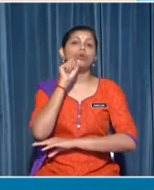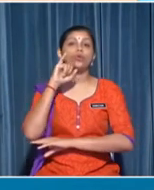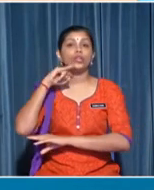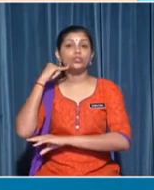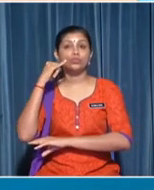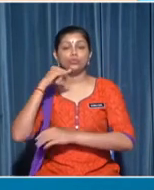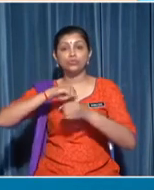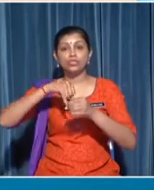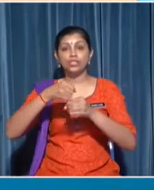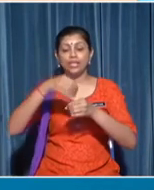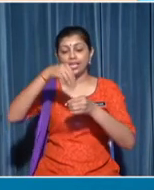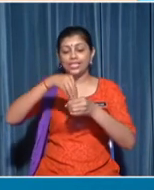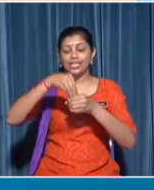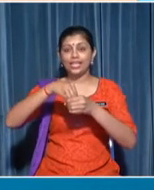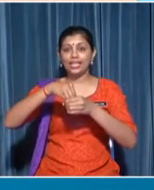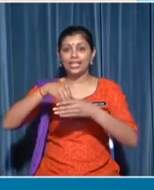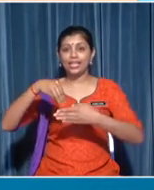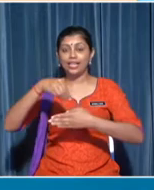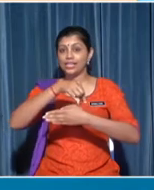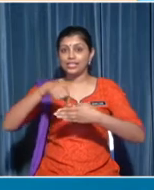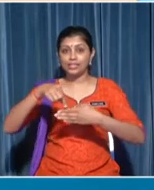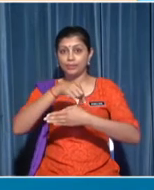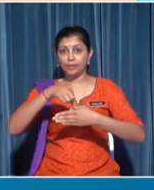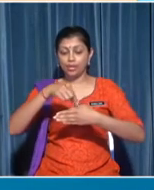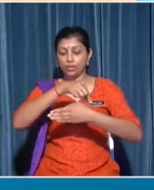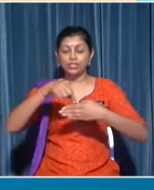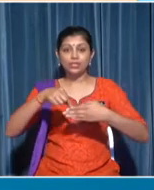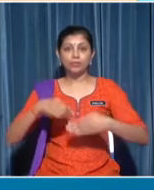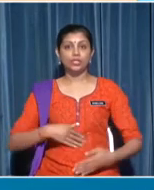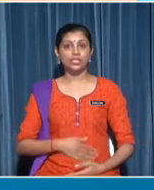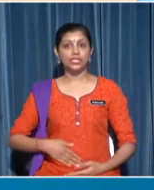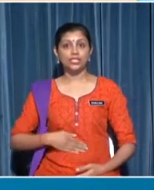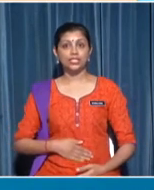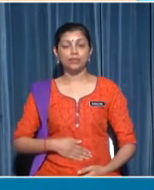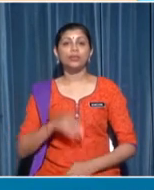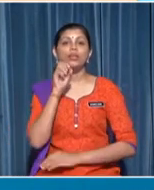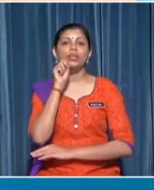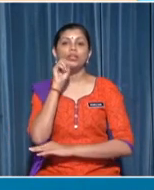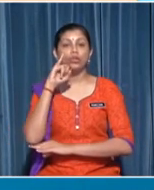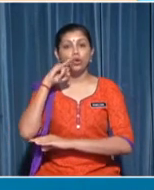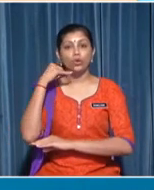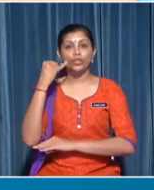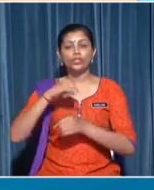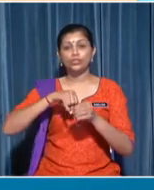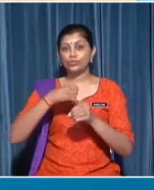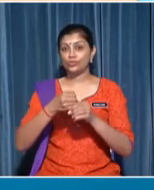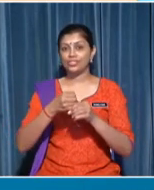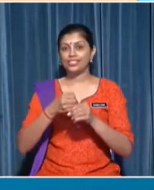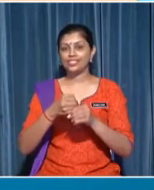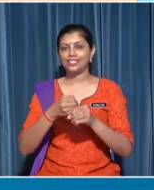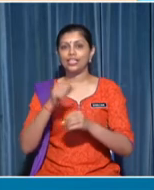it. The zipper bag is your stomach, while the orange juice is your stomach